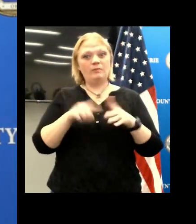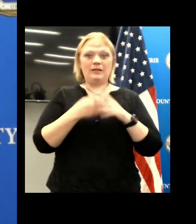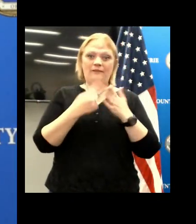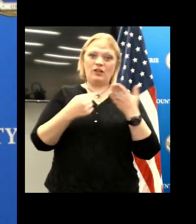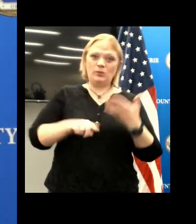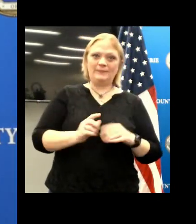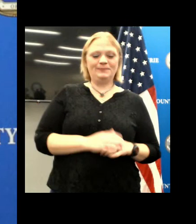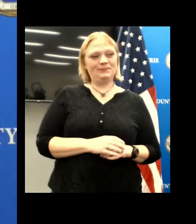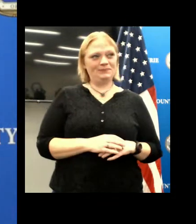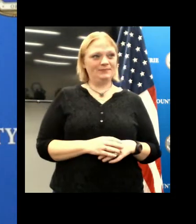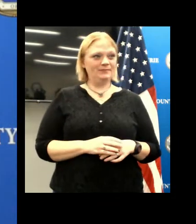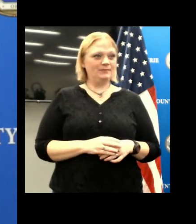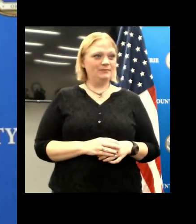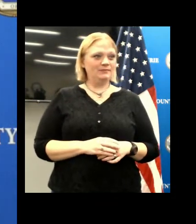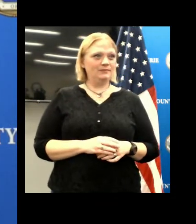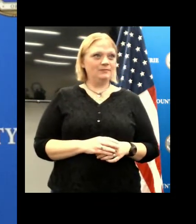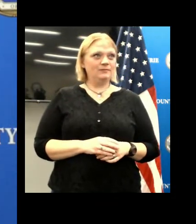next week.